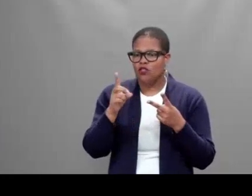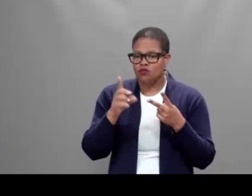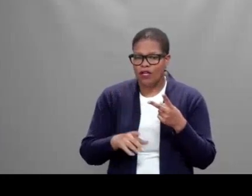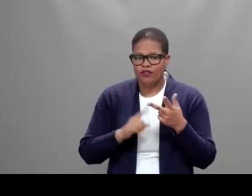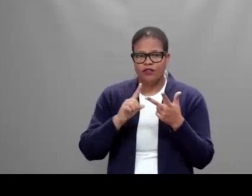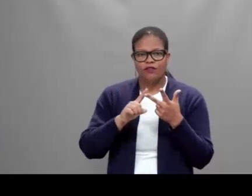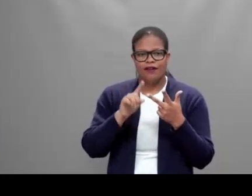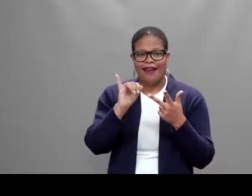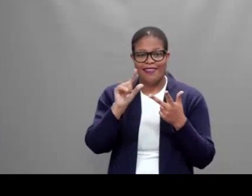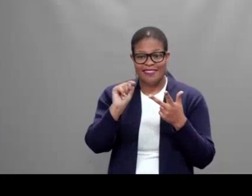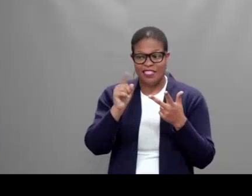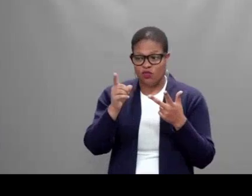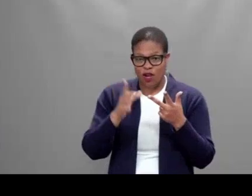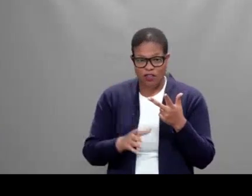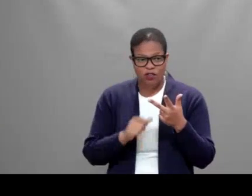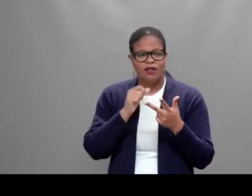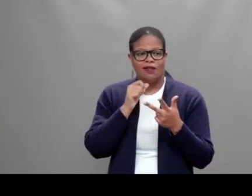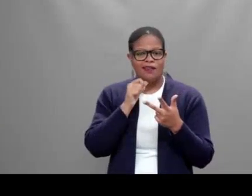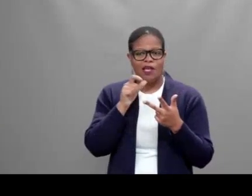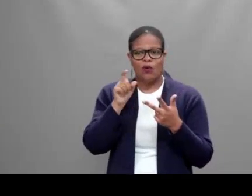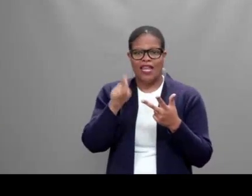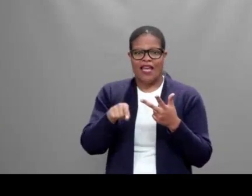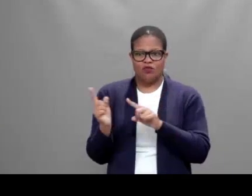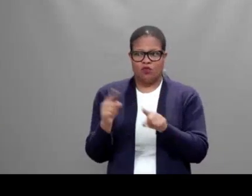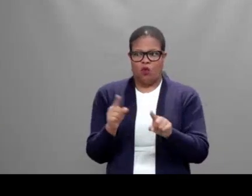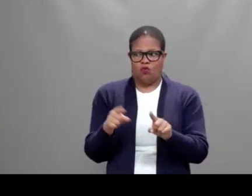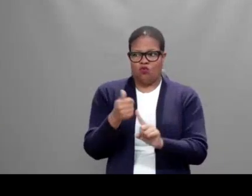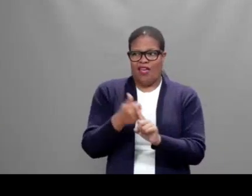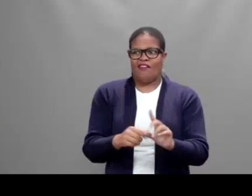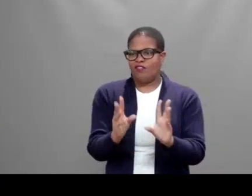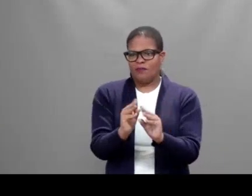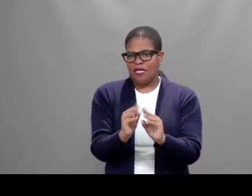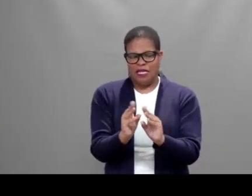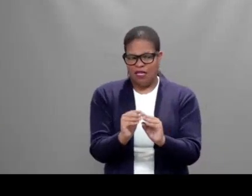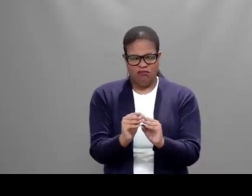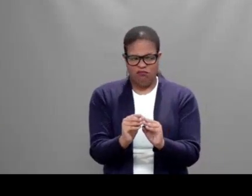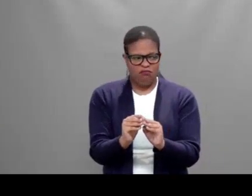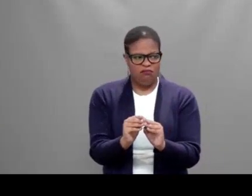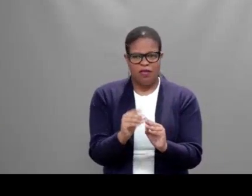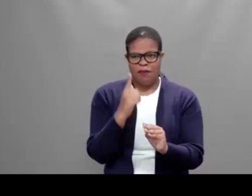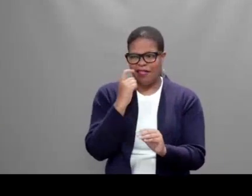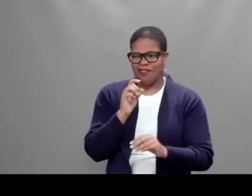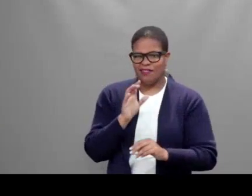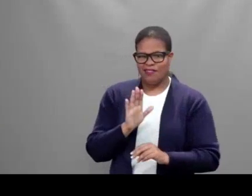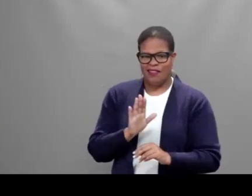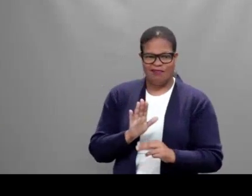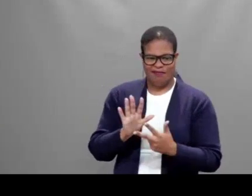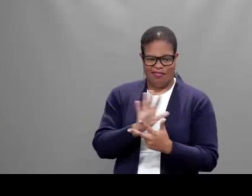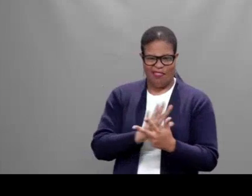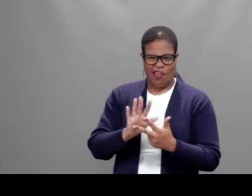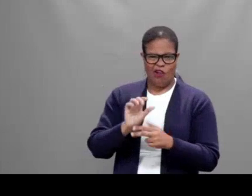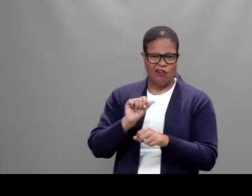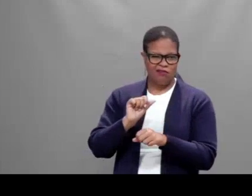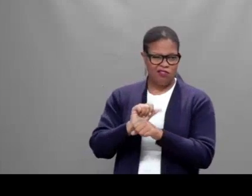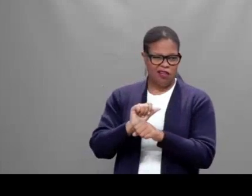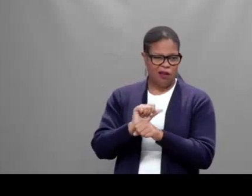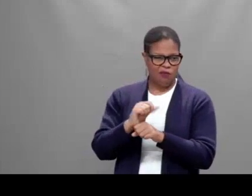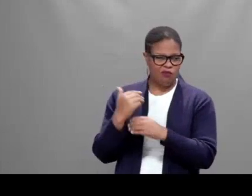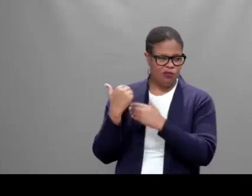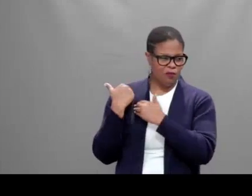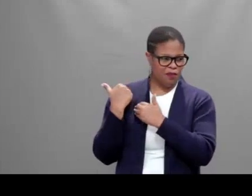IT director, they wouldn't necessarily have to be at every meeting because their job